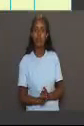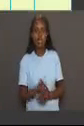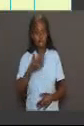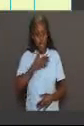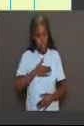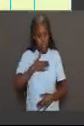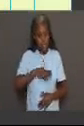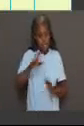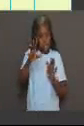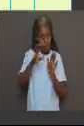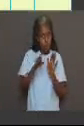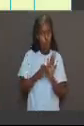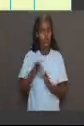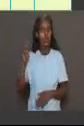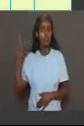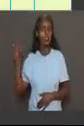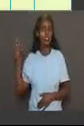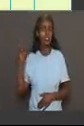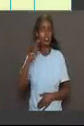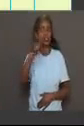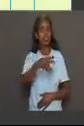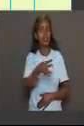Please copy down this table.